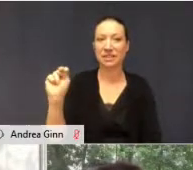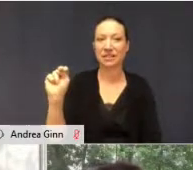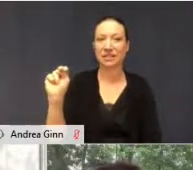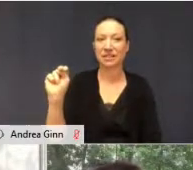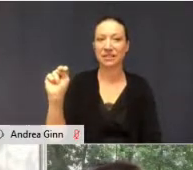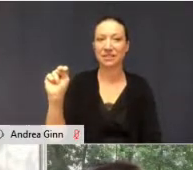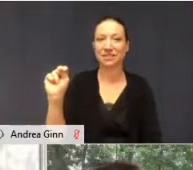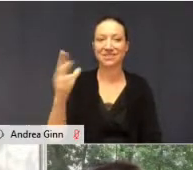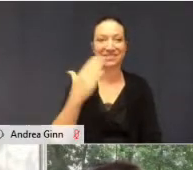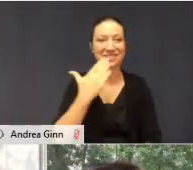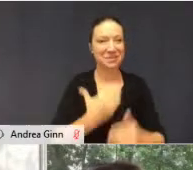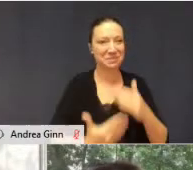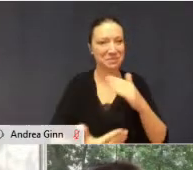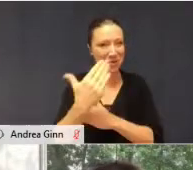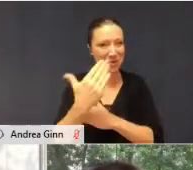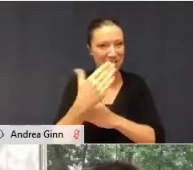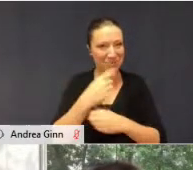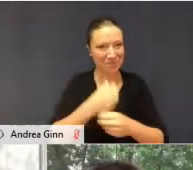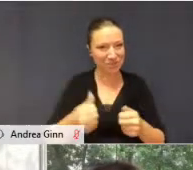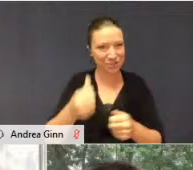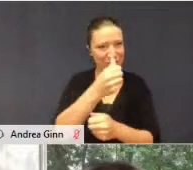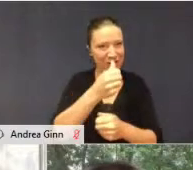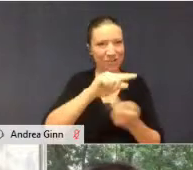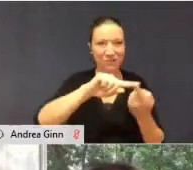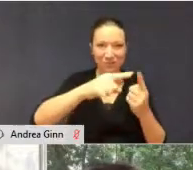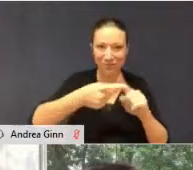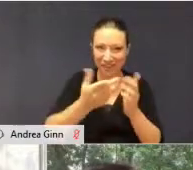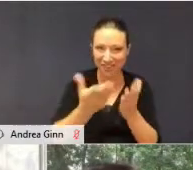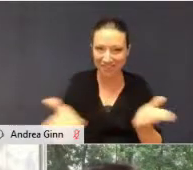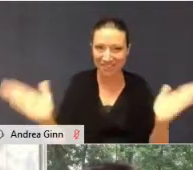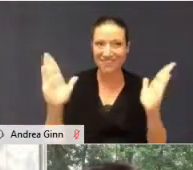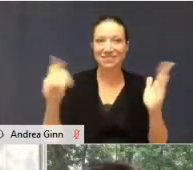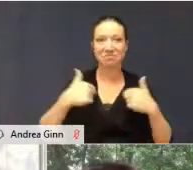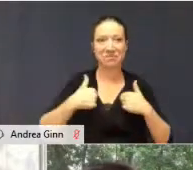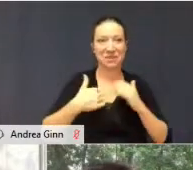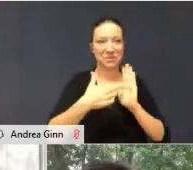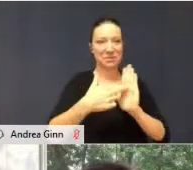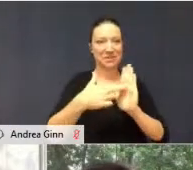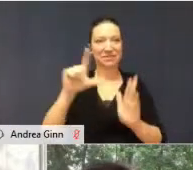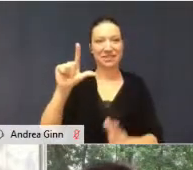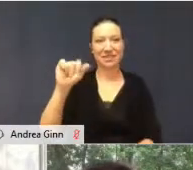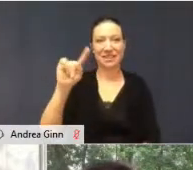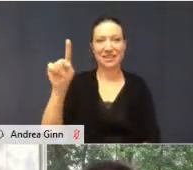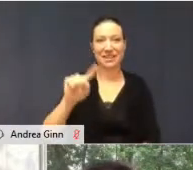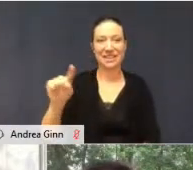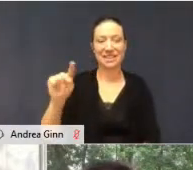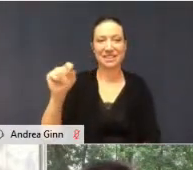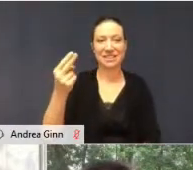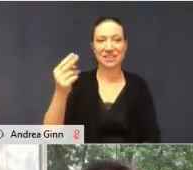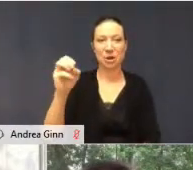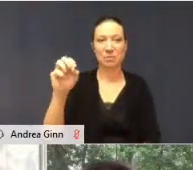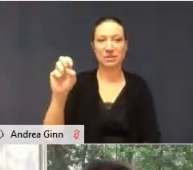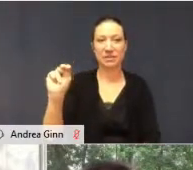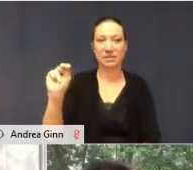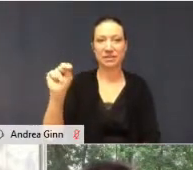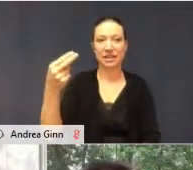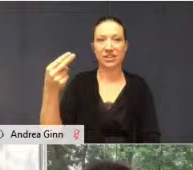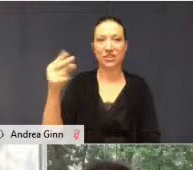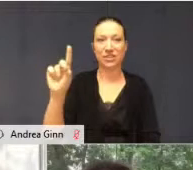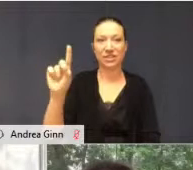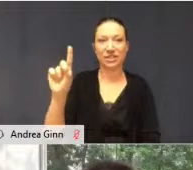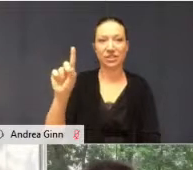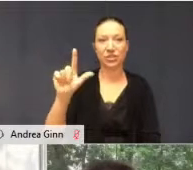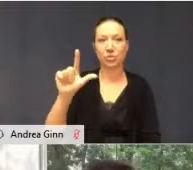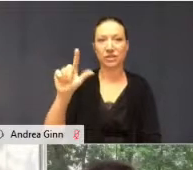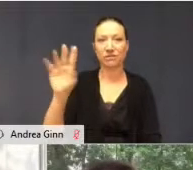Good morning, Mr. Chair and friends. I'm Representative Liz Thompson, House District 24 in the